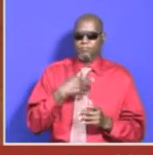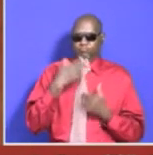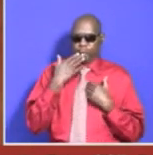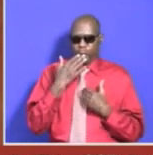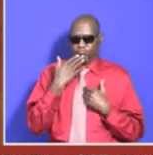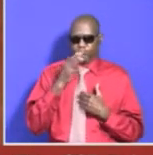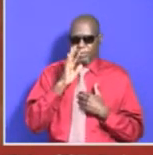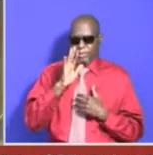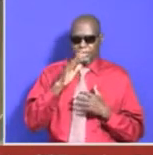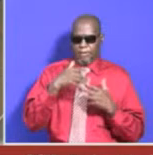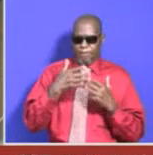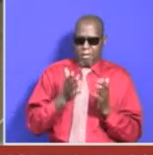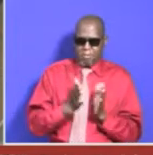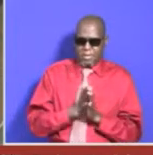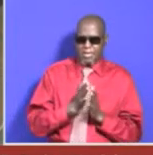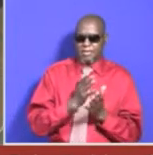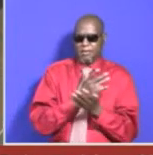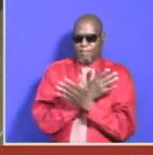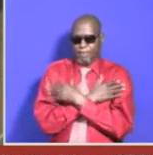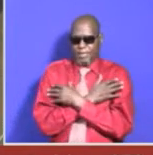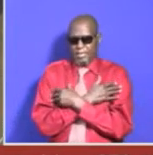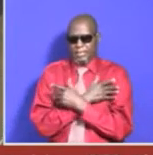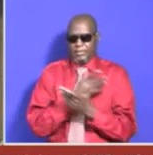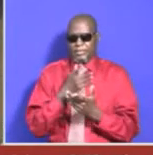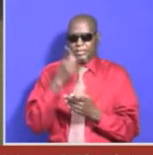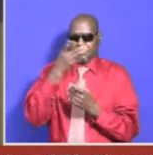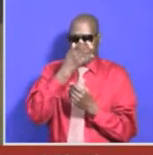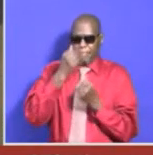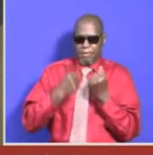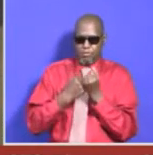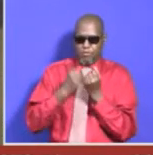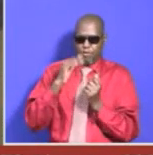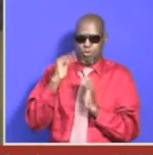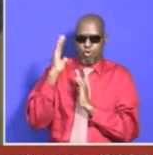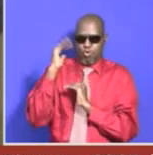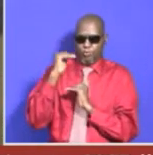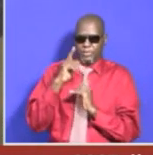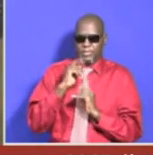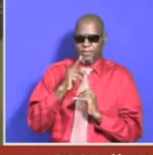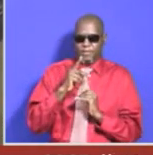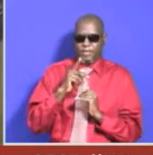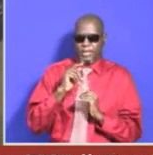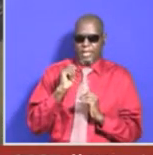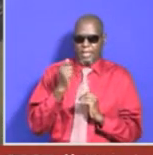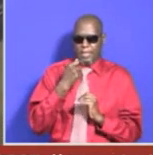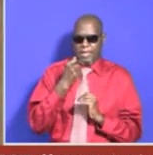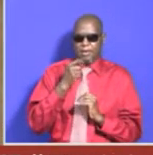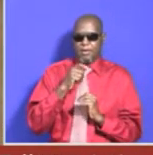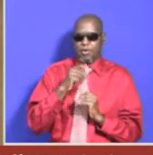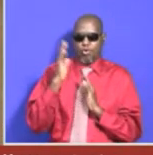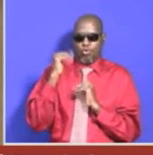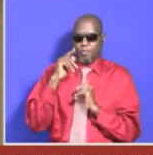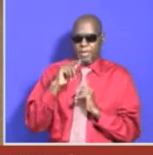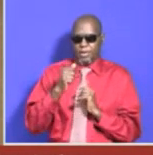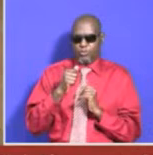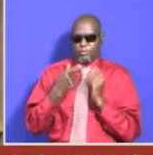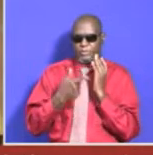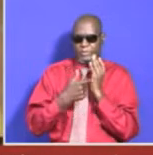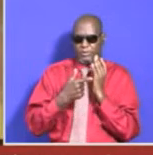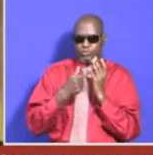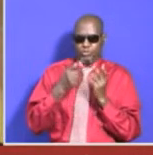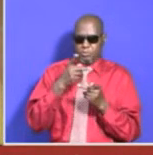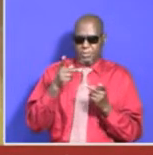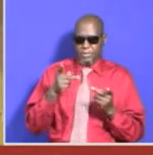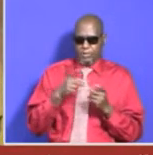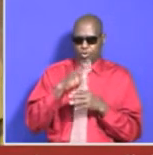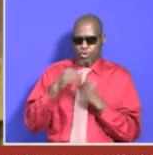family, colleagues, friends and fans from both Hope TV Kenya, Hope Radio and Digital Space, and all who supported him all along during